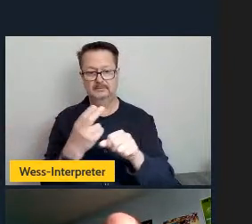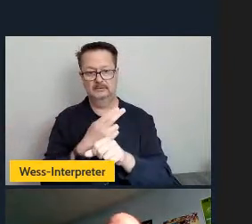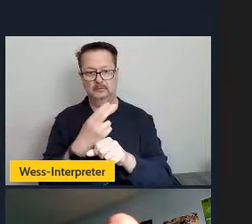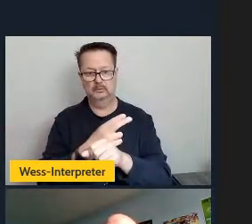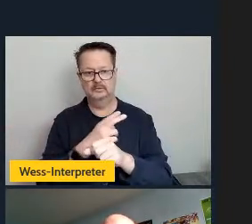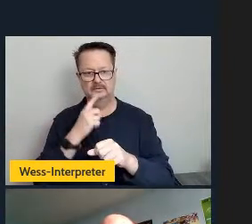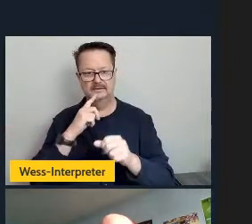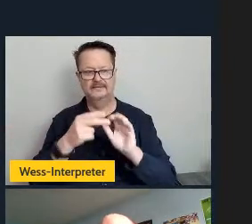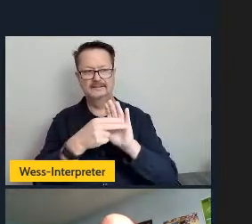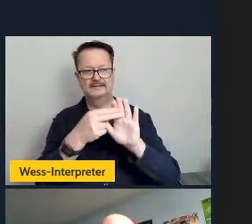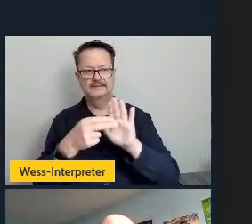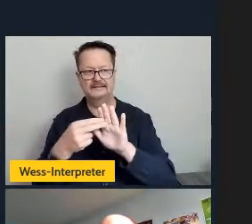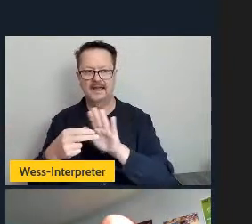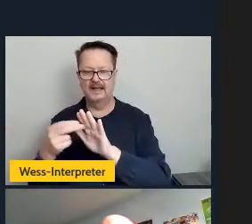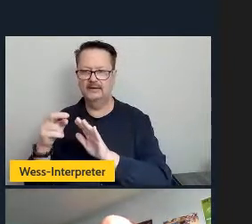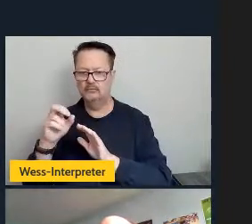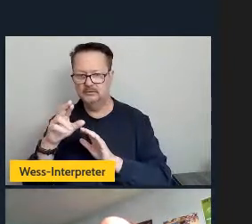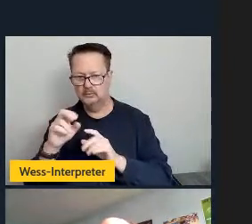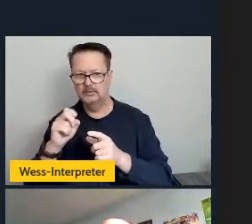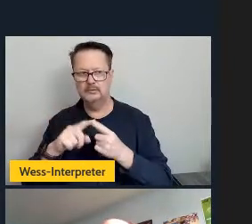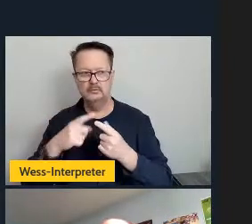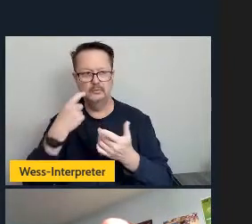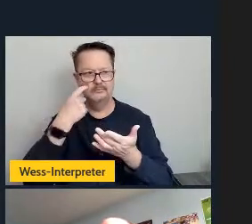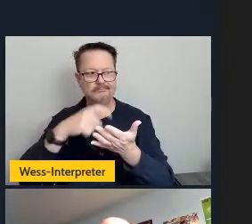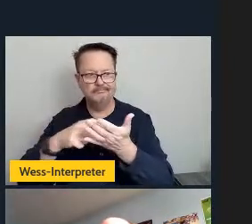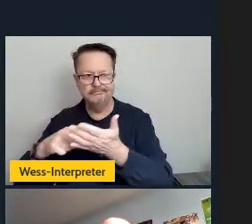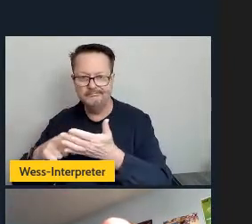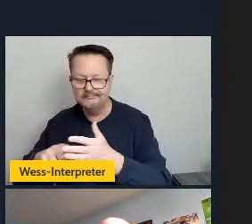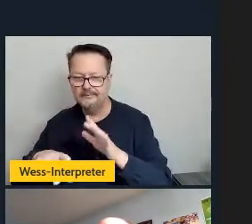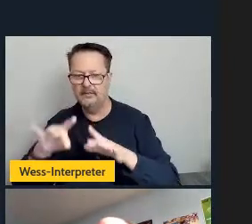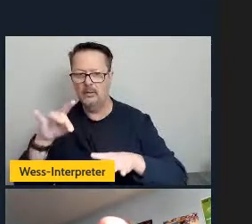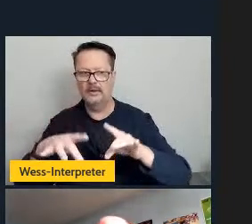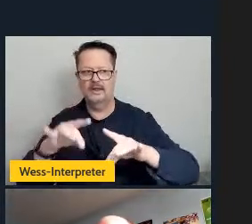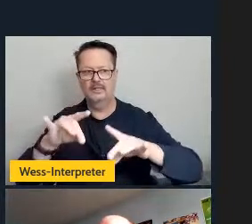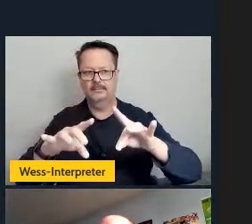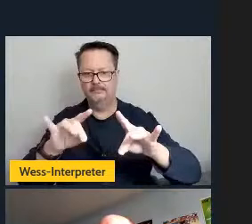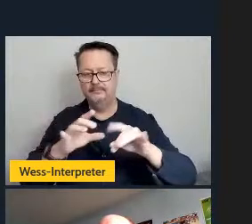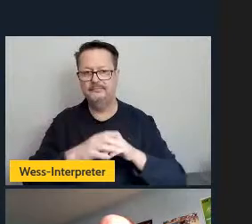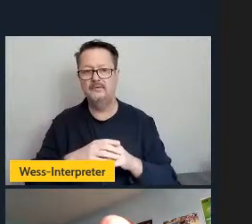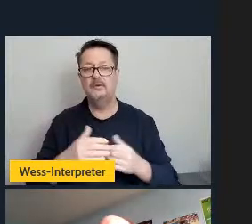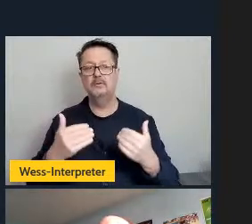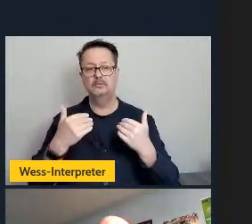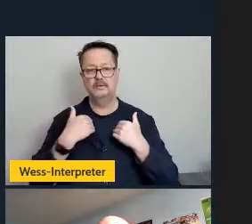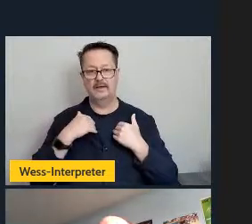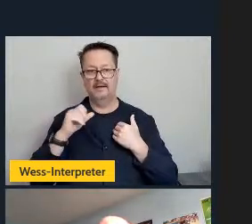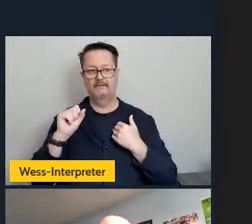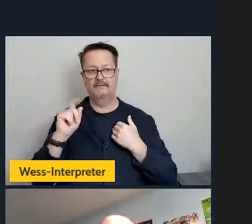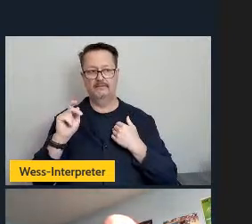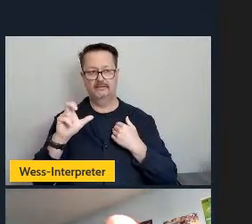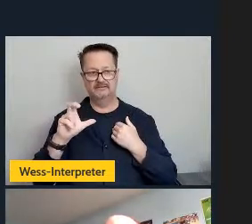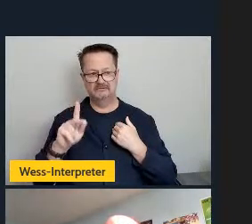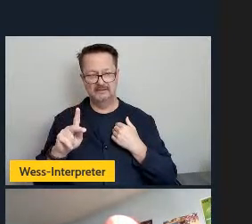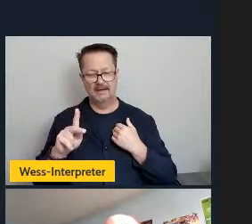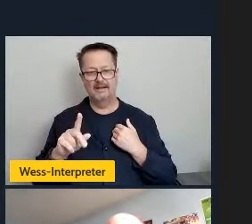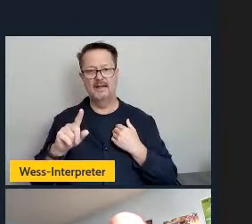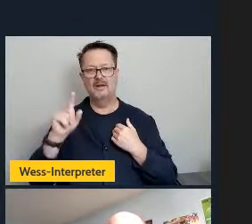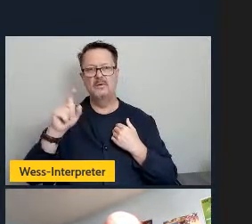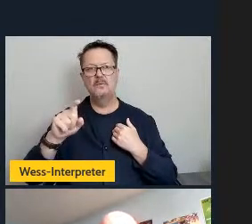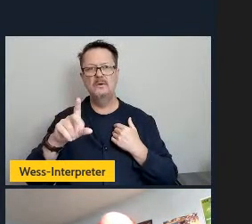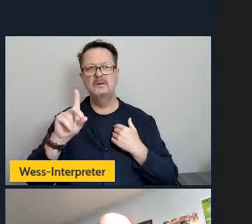tagging resources and locating them. So we have our stack, and we need to do